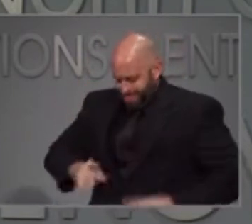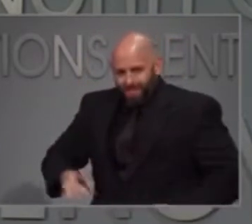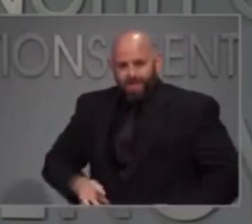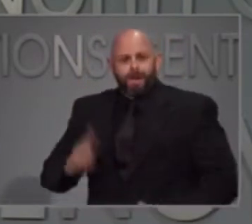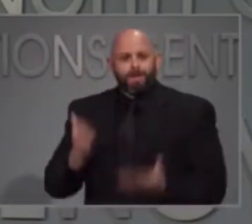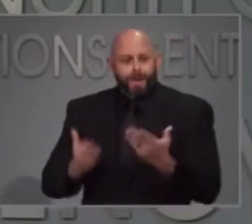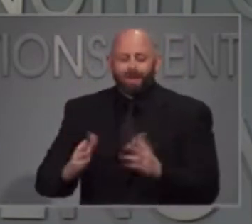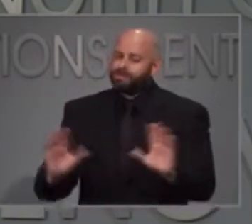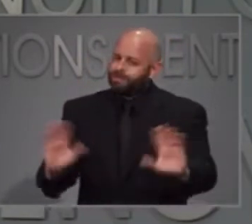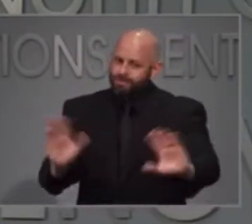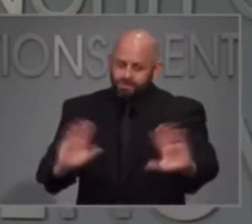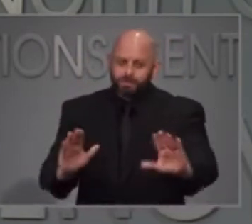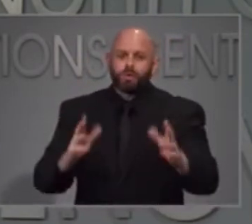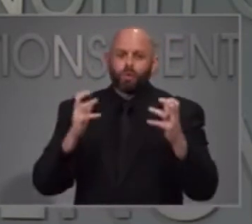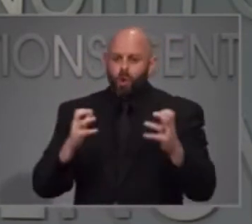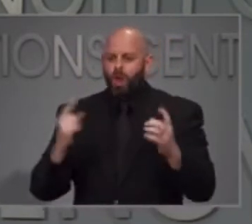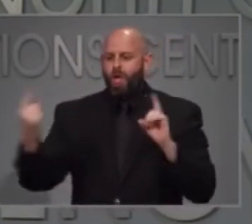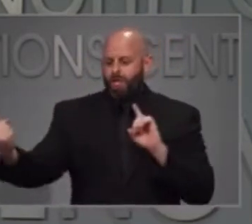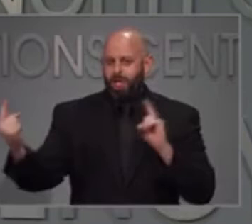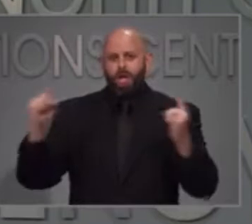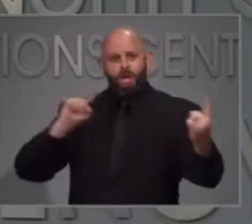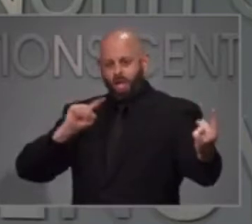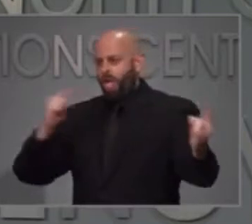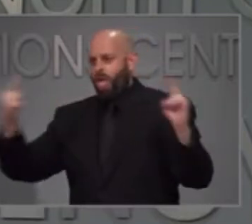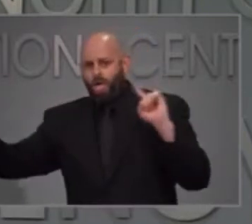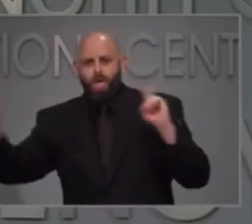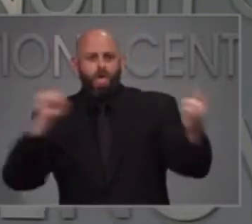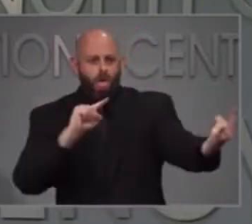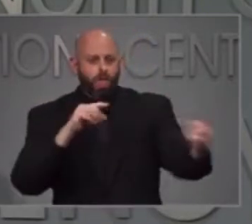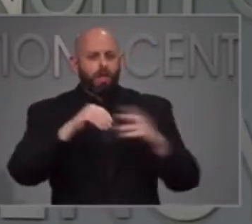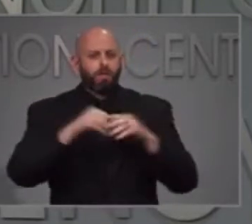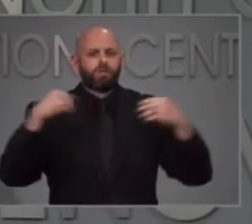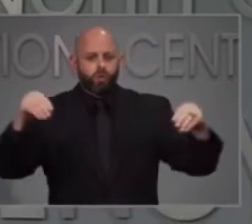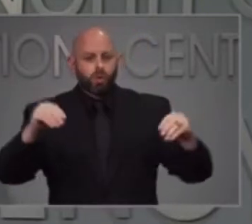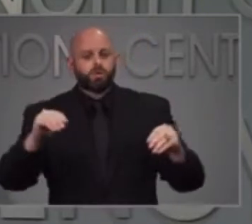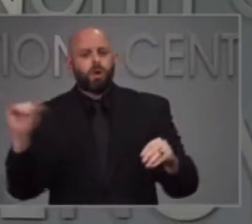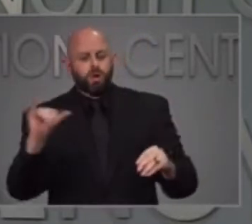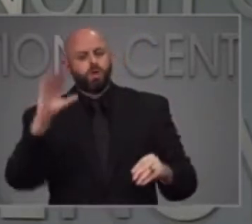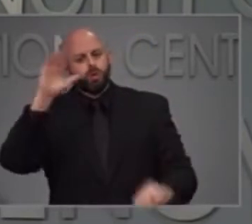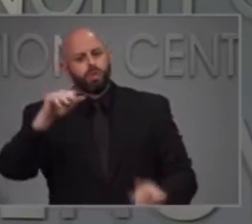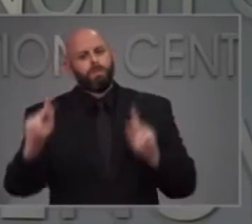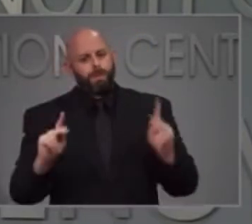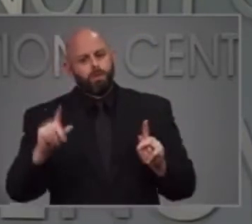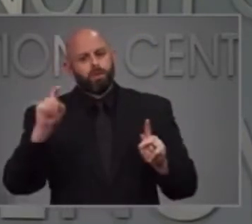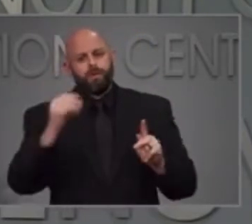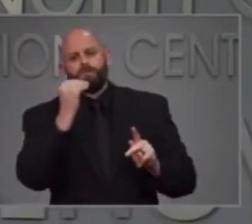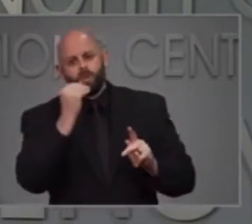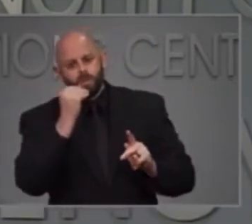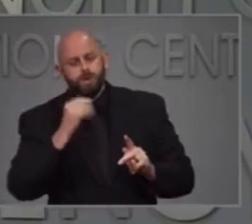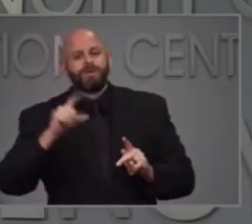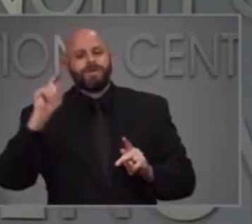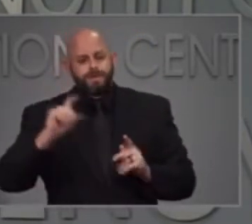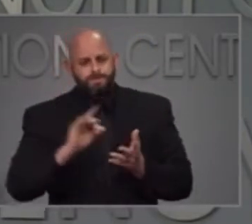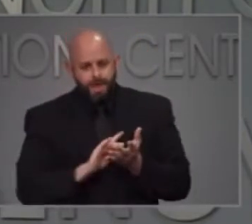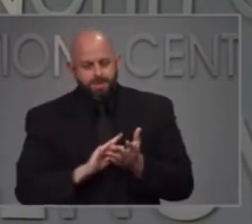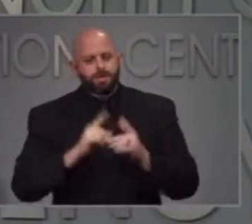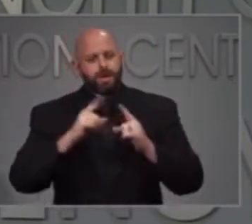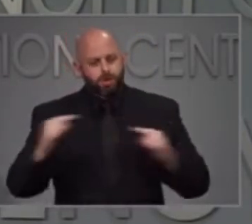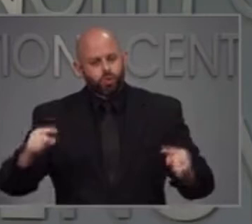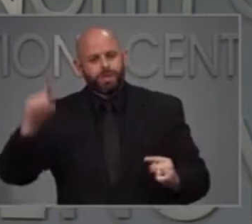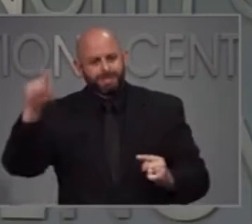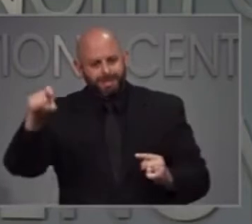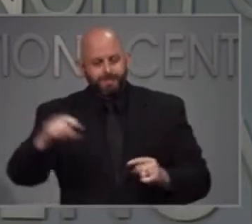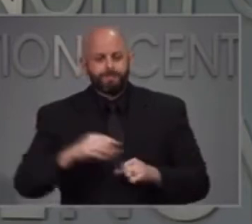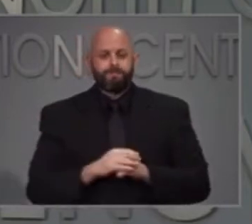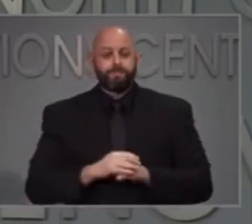items are available for people, we want both of those groups protected. So it will likely be